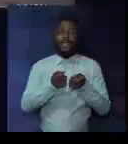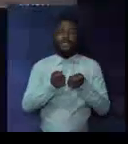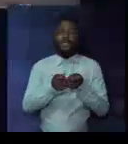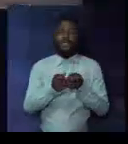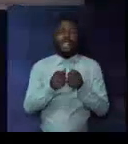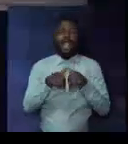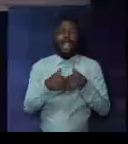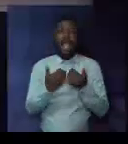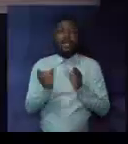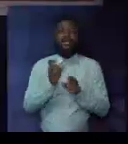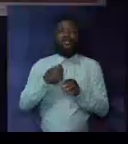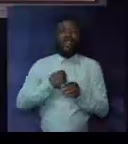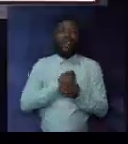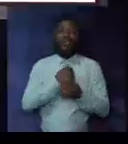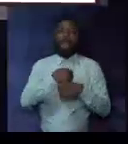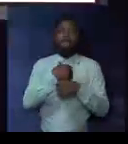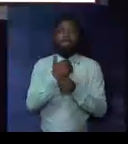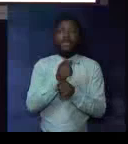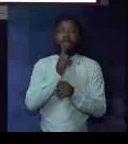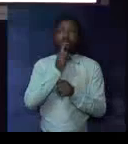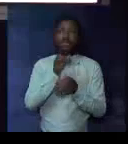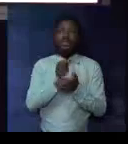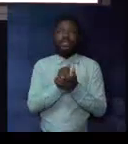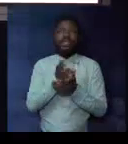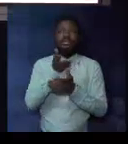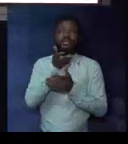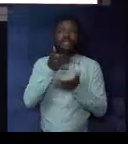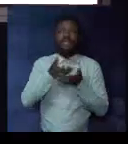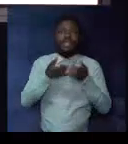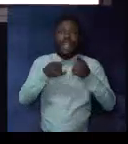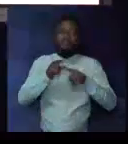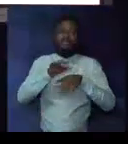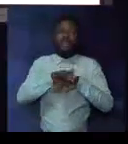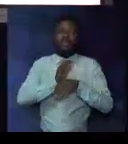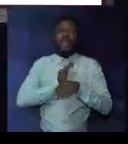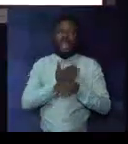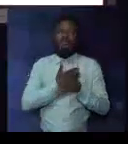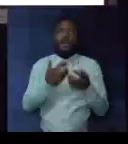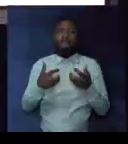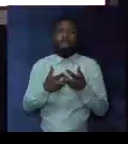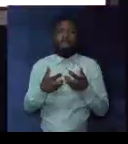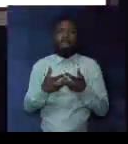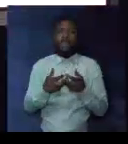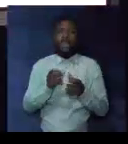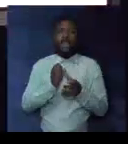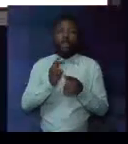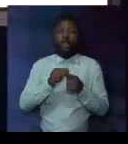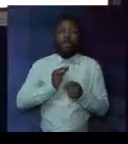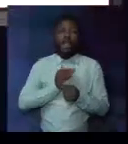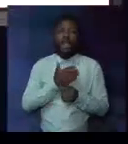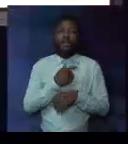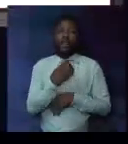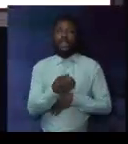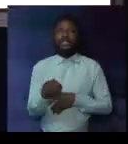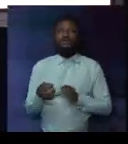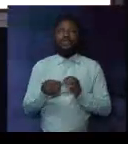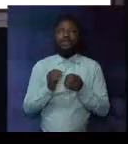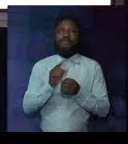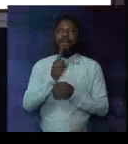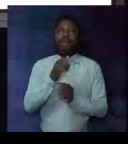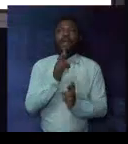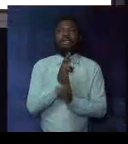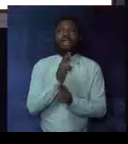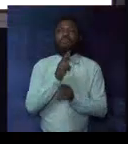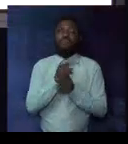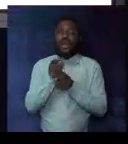preventive maintenance. How do we ensure predictive preventive maintenance on our machines, on our equipment?